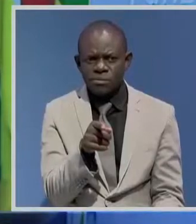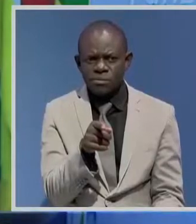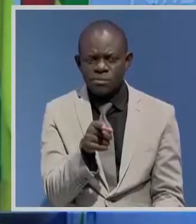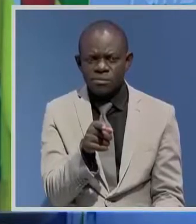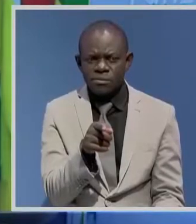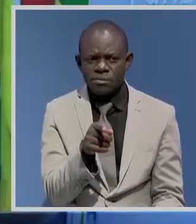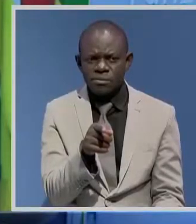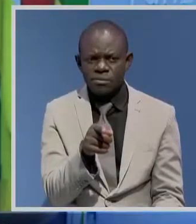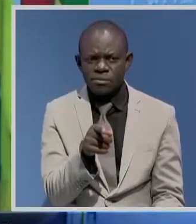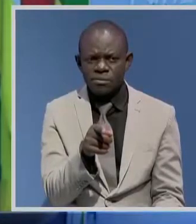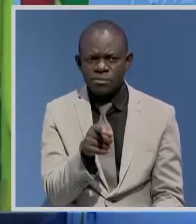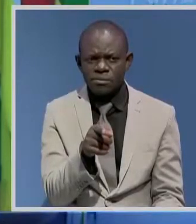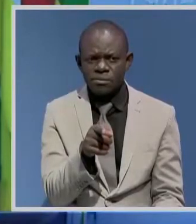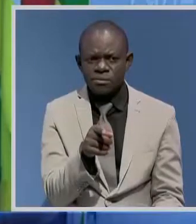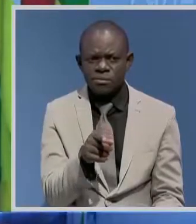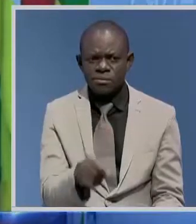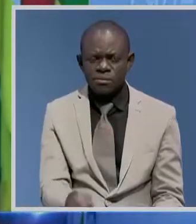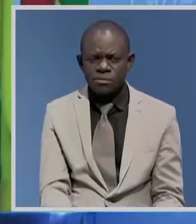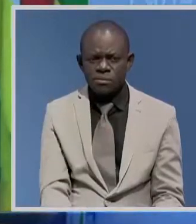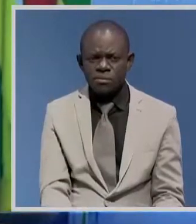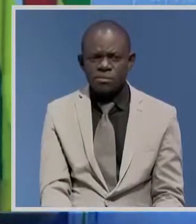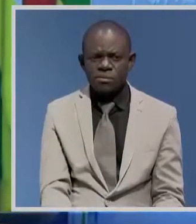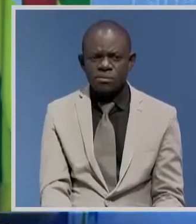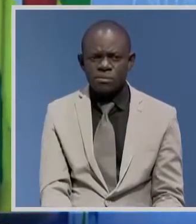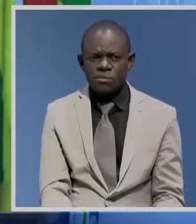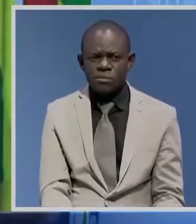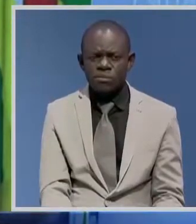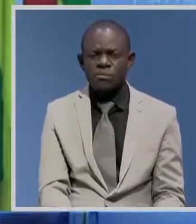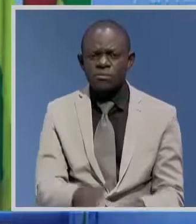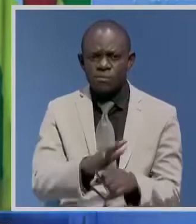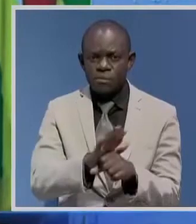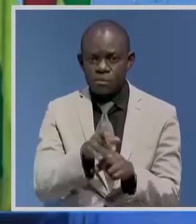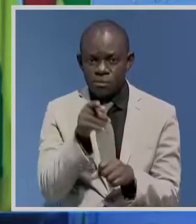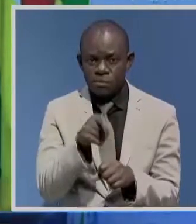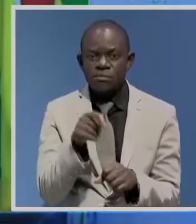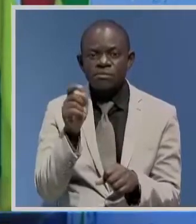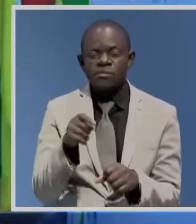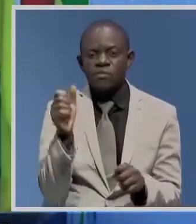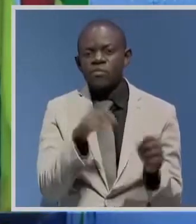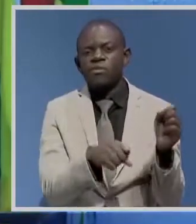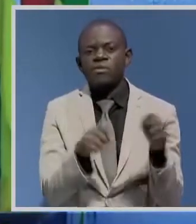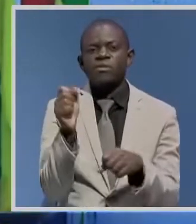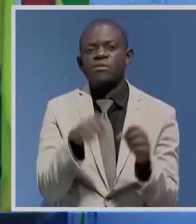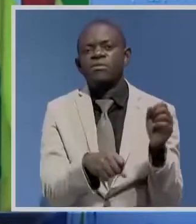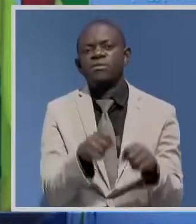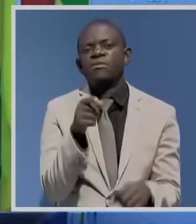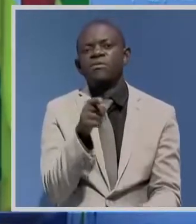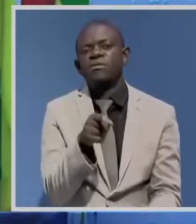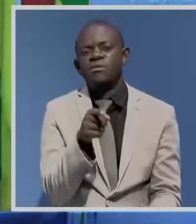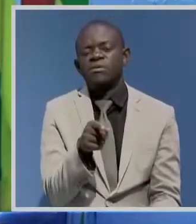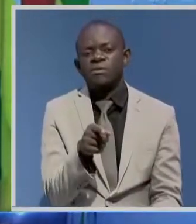collaboration in the fight against the scourge to balance the need to contain the